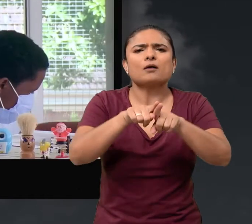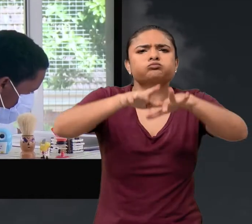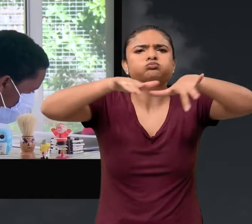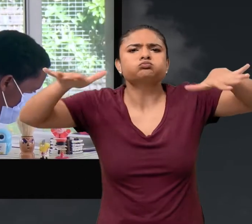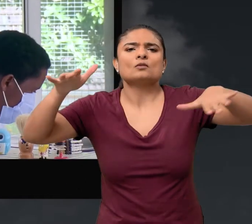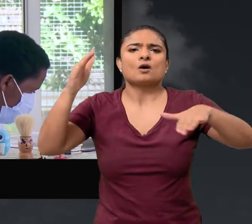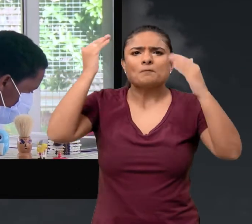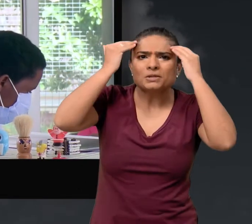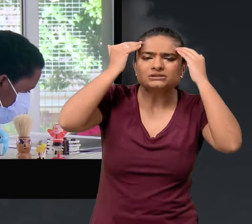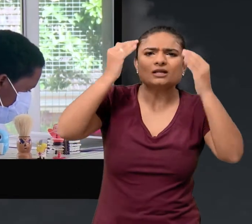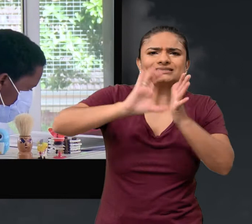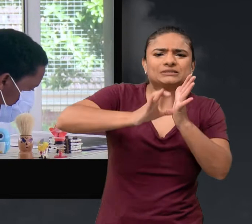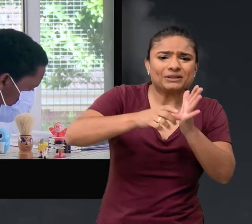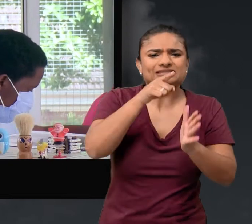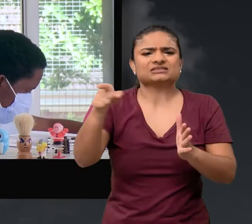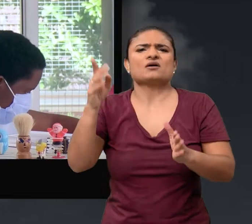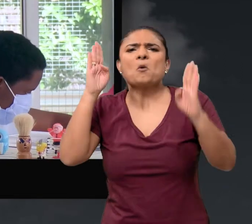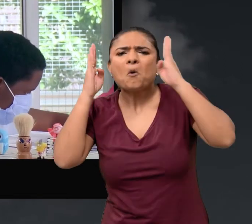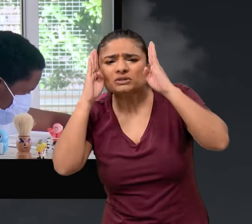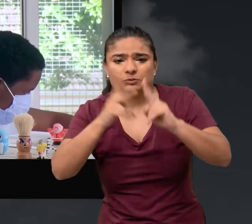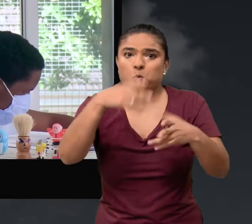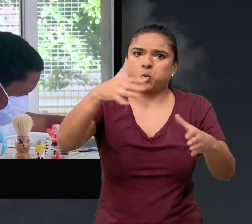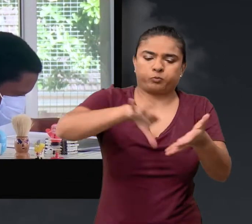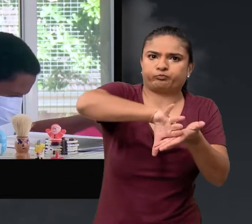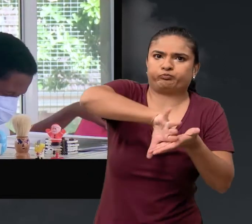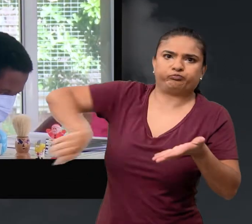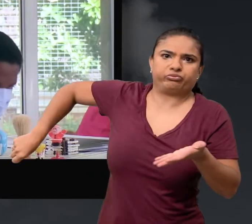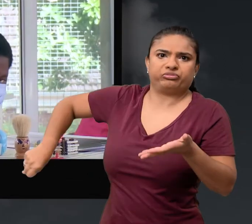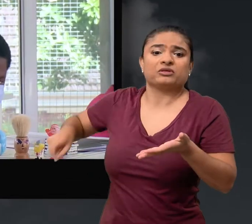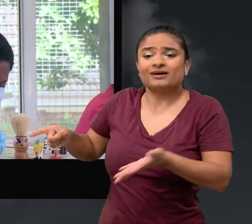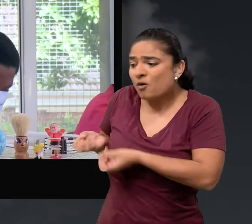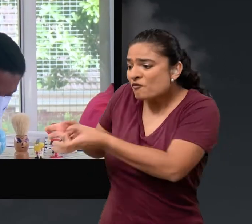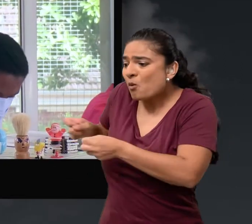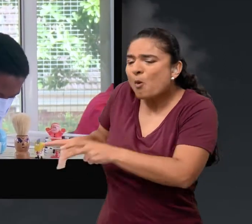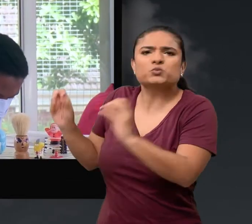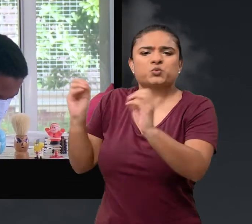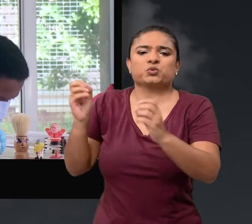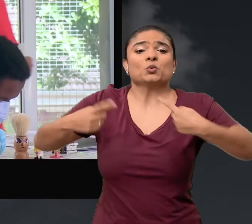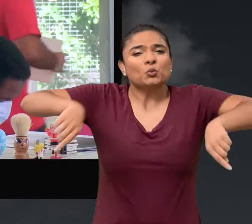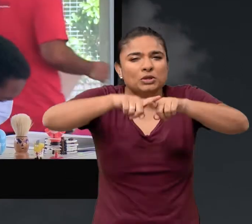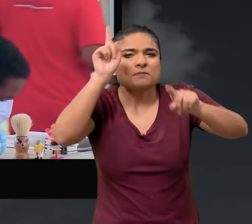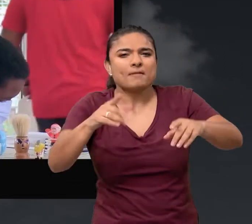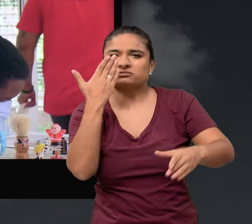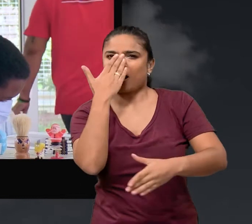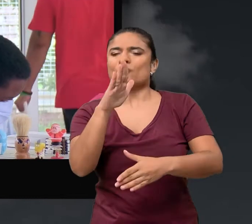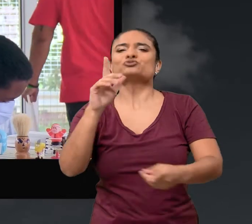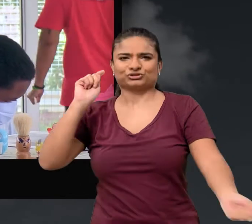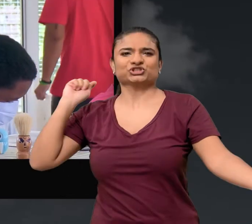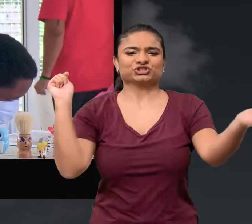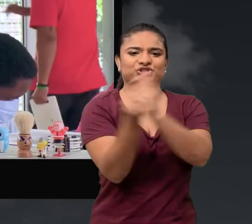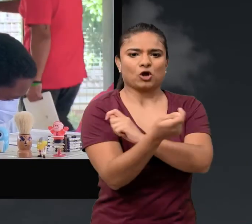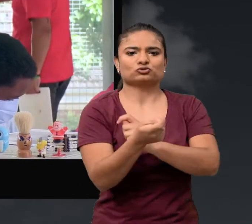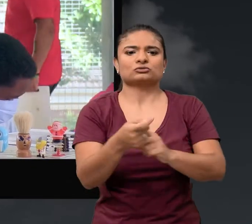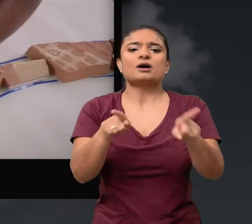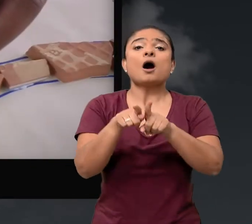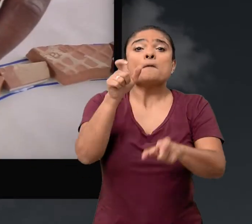with neurodiversity, like autism, are the most marginalized and the most vulnerable. And all it means is changing attitudes. It's